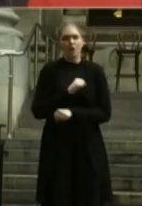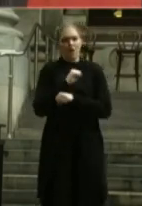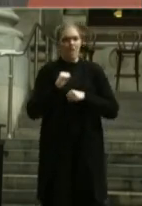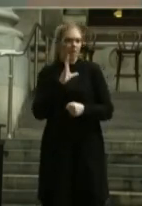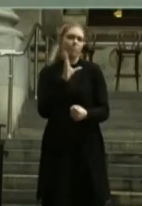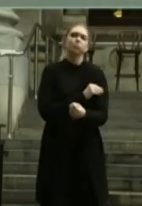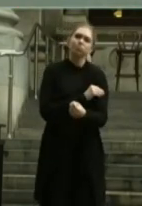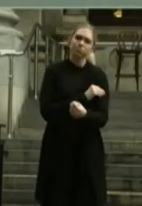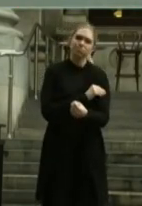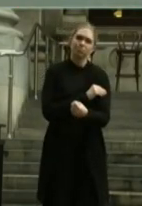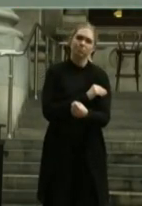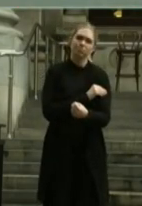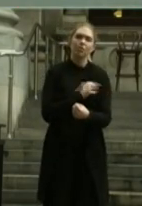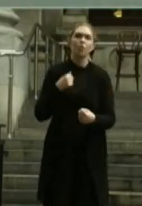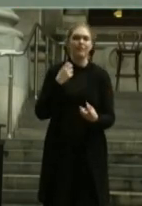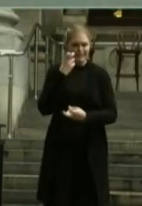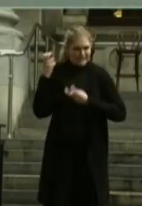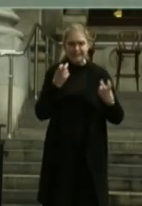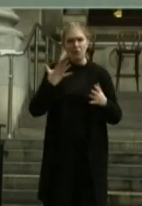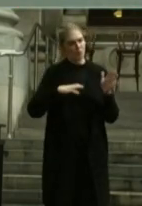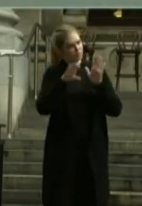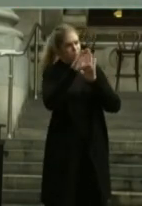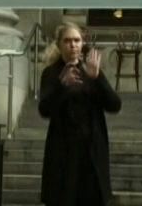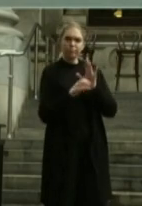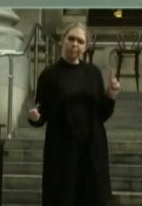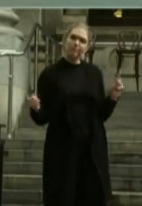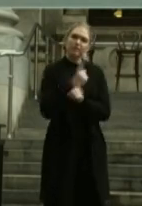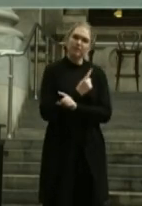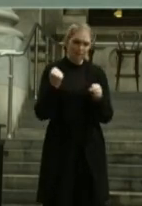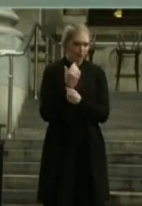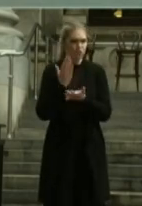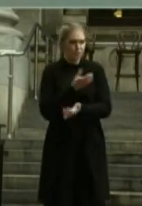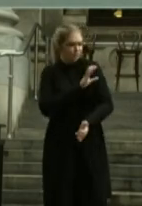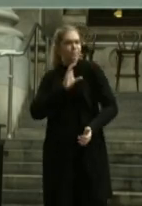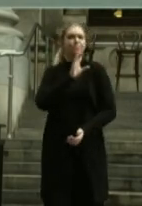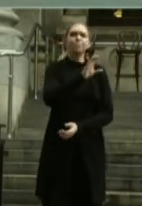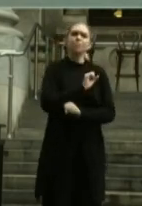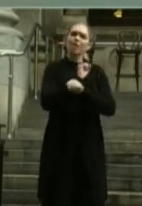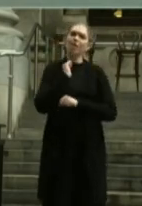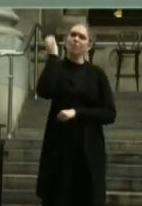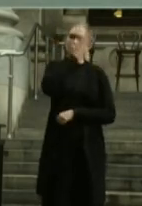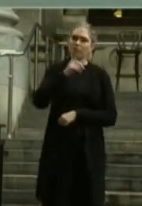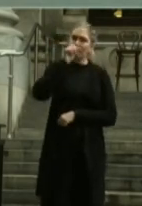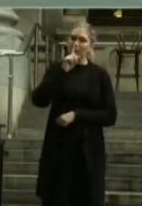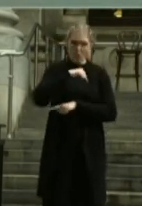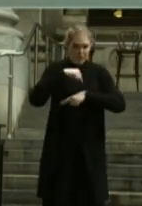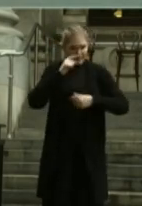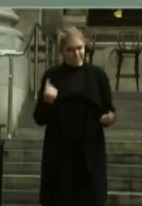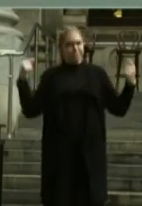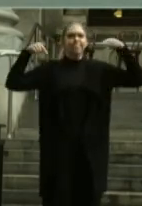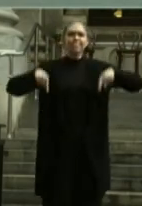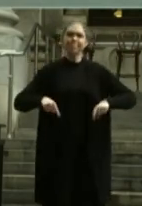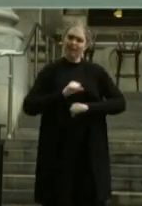powerlessness. We seek constitutional reforms to empower our people and take a rightful place in our own